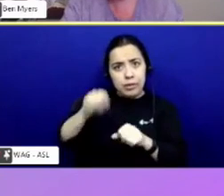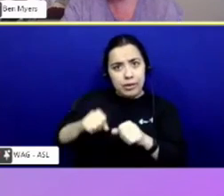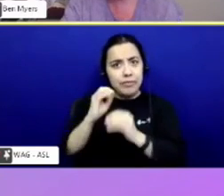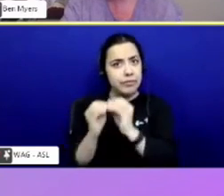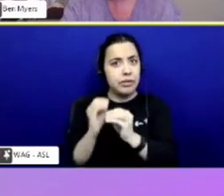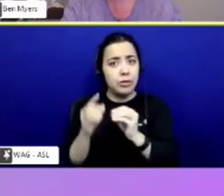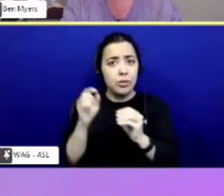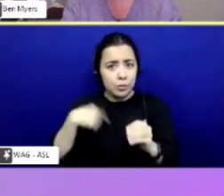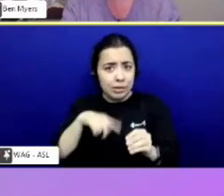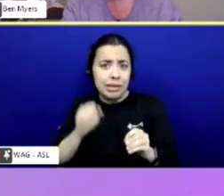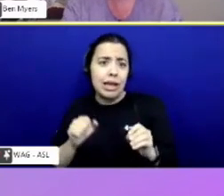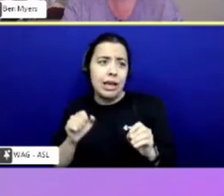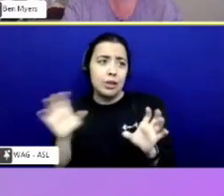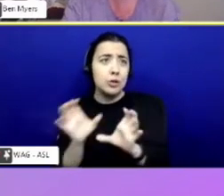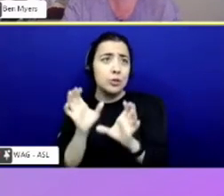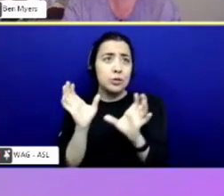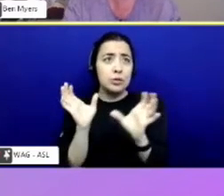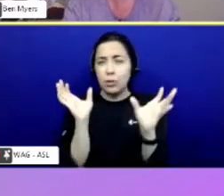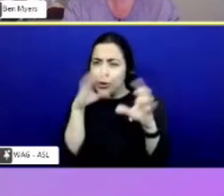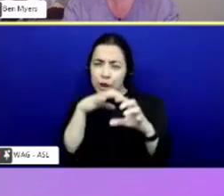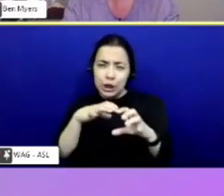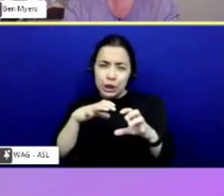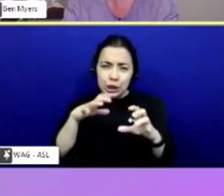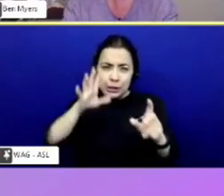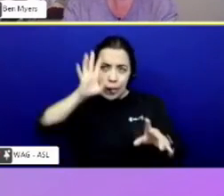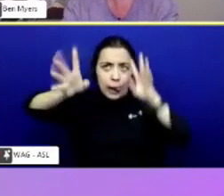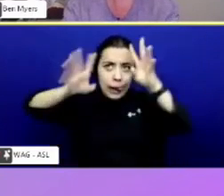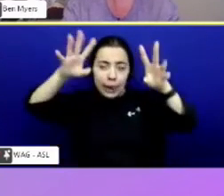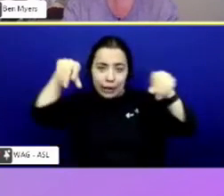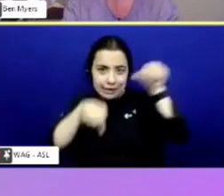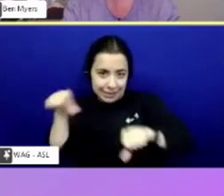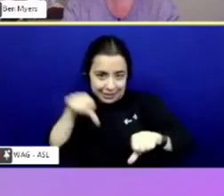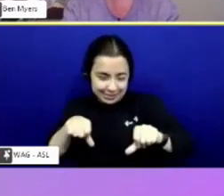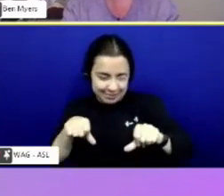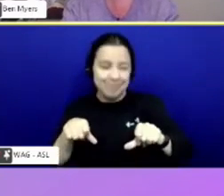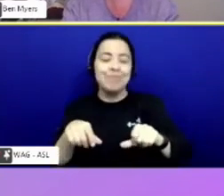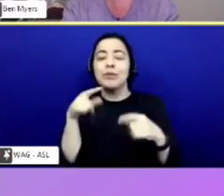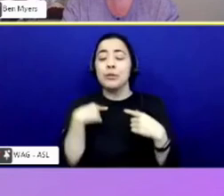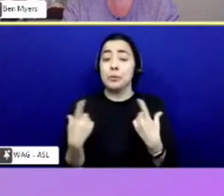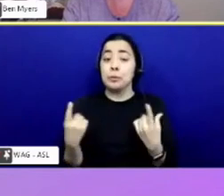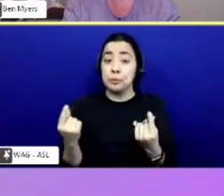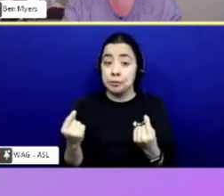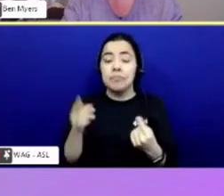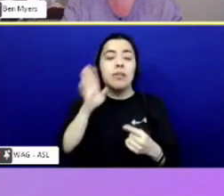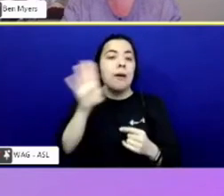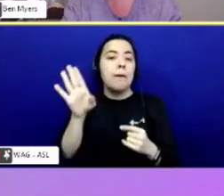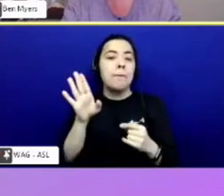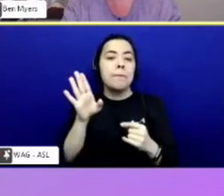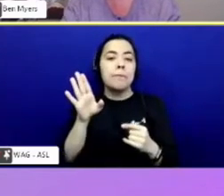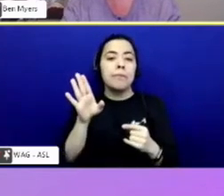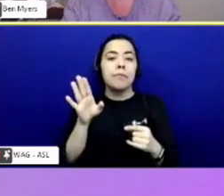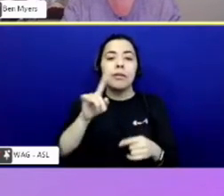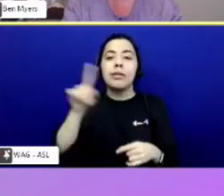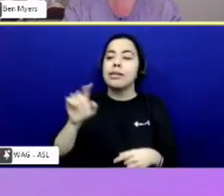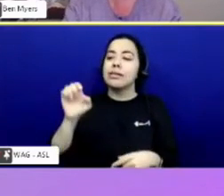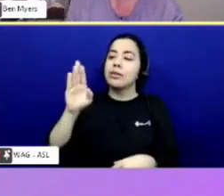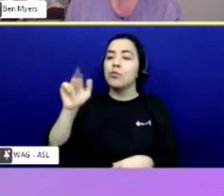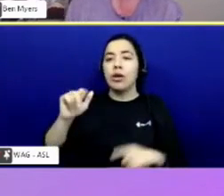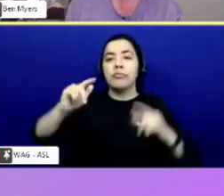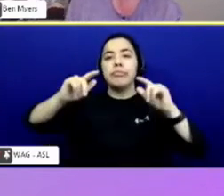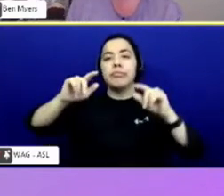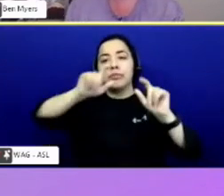weird stuff. We're doing some mad science here today. So what I'm going to do is I'm going to zebra stripe the table